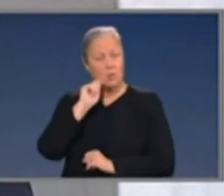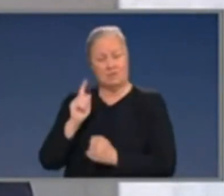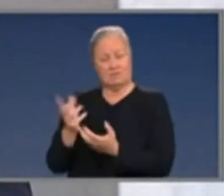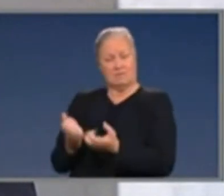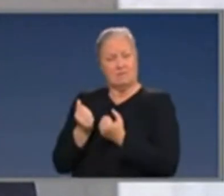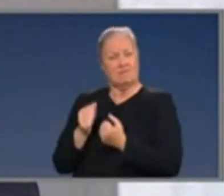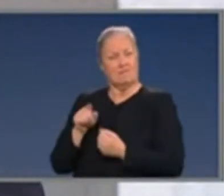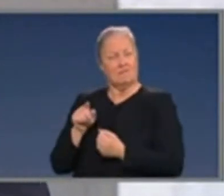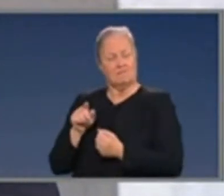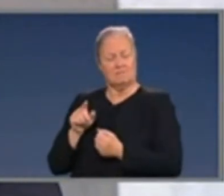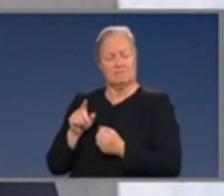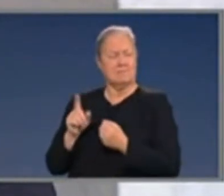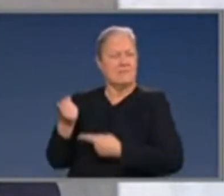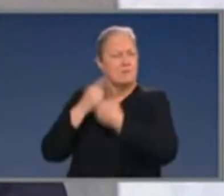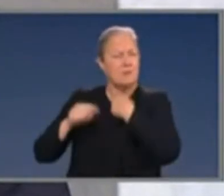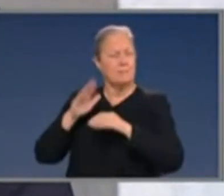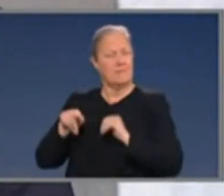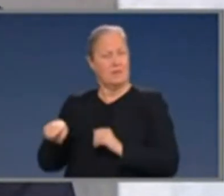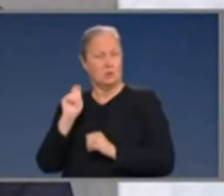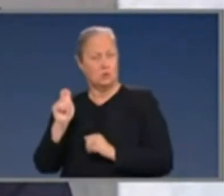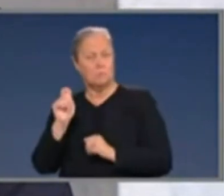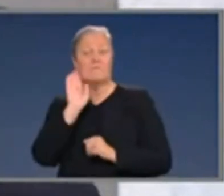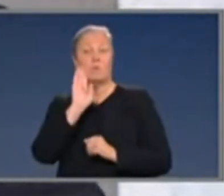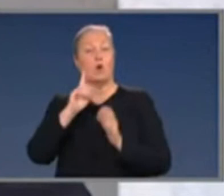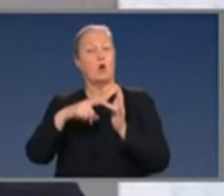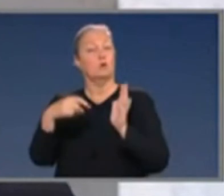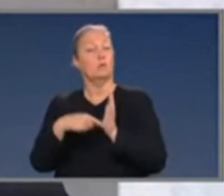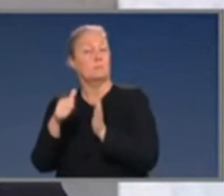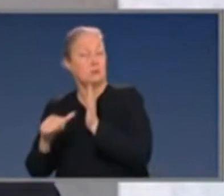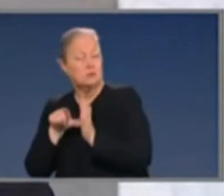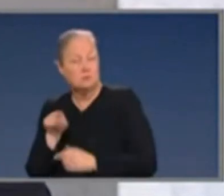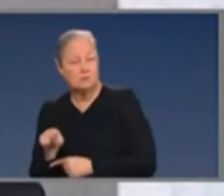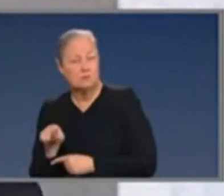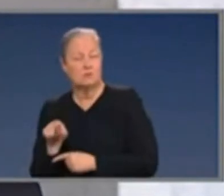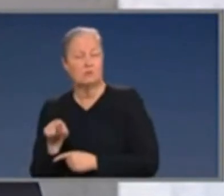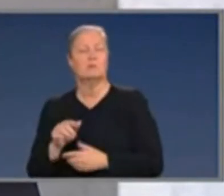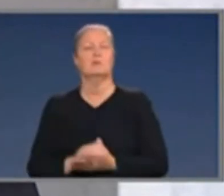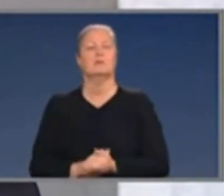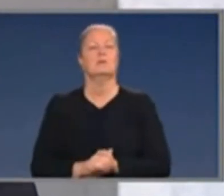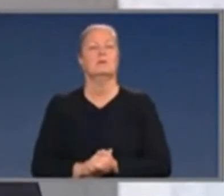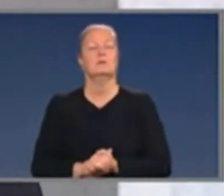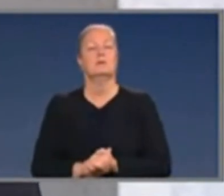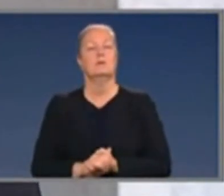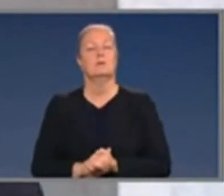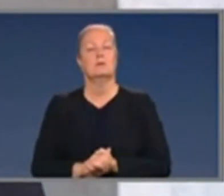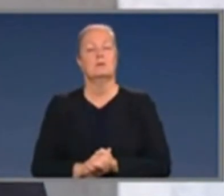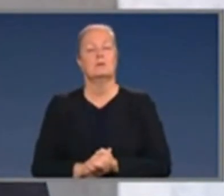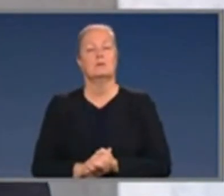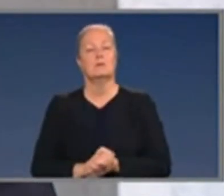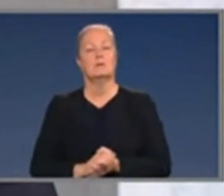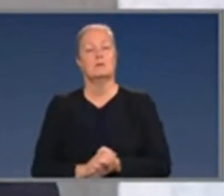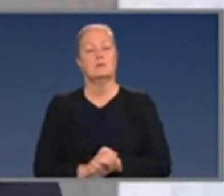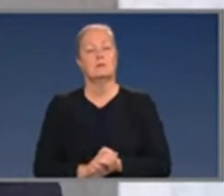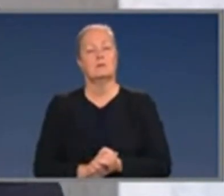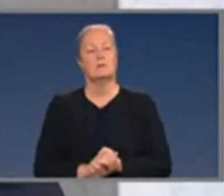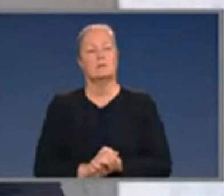than the October budget? And have you looked at the cost of not doing it, the cost to the broader community, and not just the actual dollar cost of doing it?